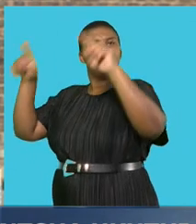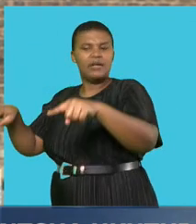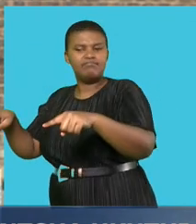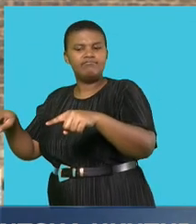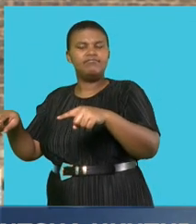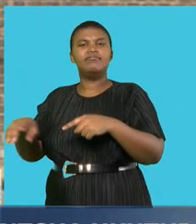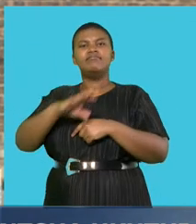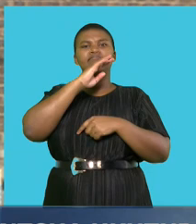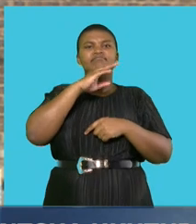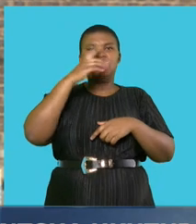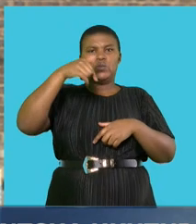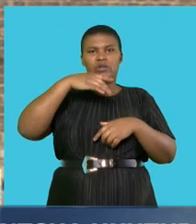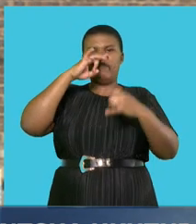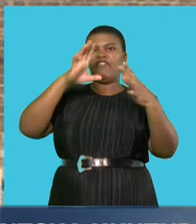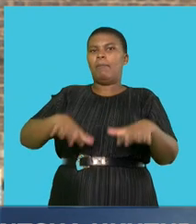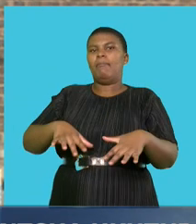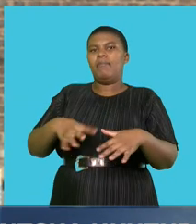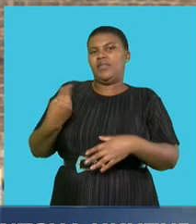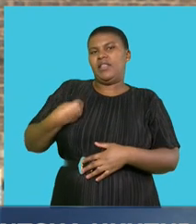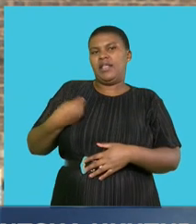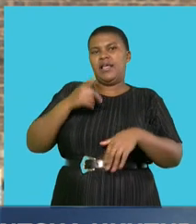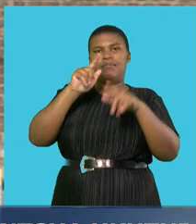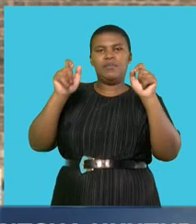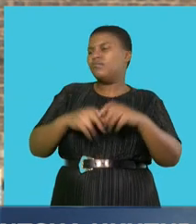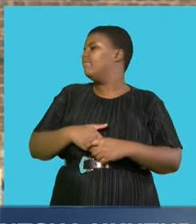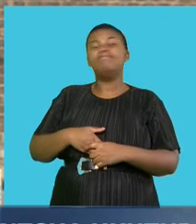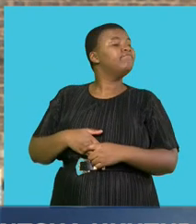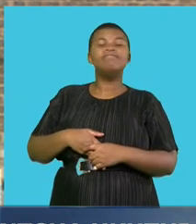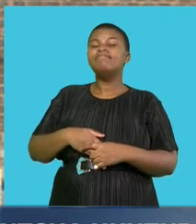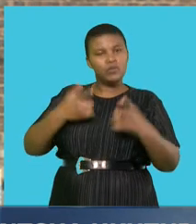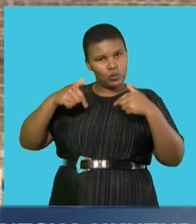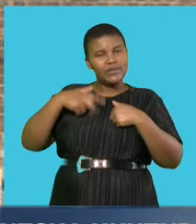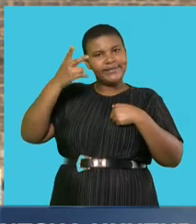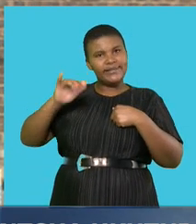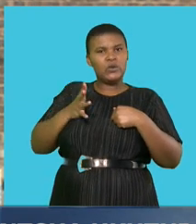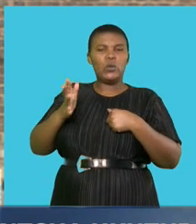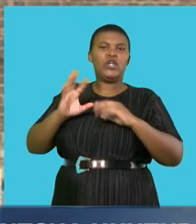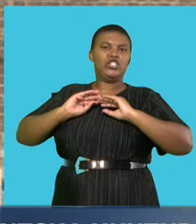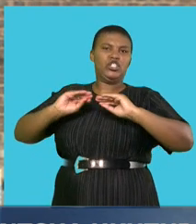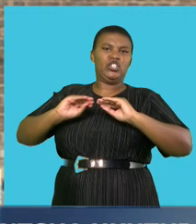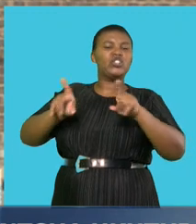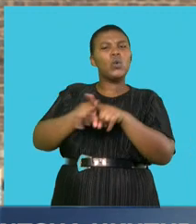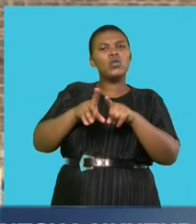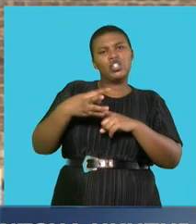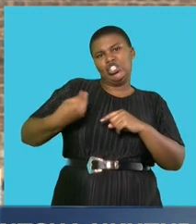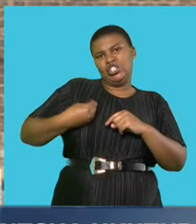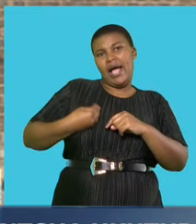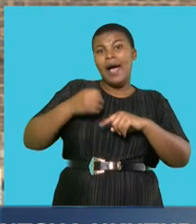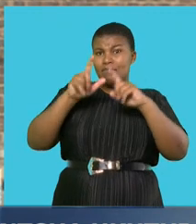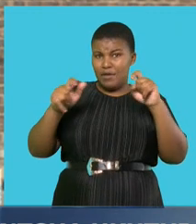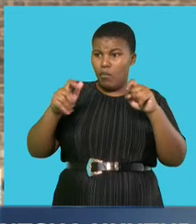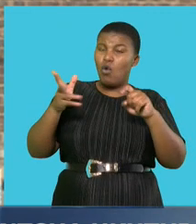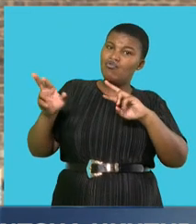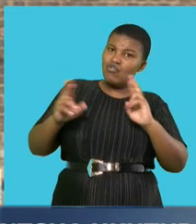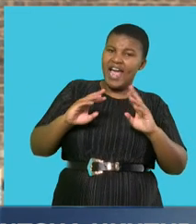everyone has given up on young people Not all of us have given up on young people And there are also young people that are out there That are there to support other young